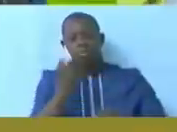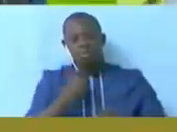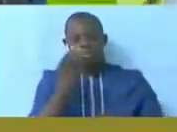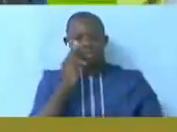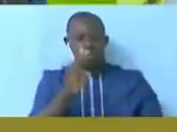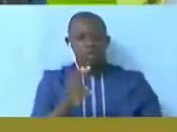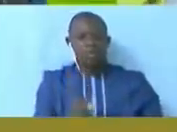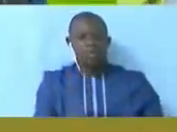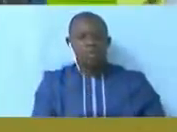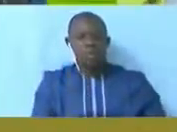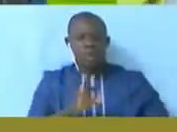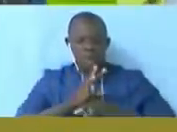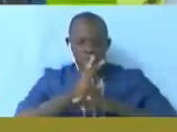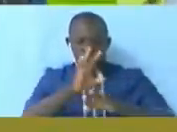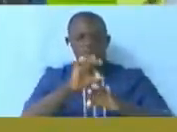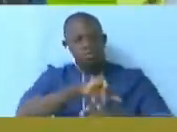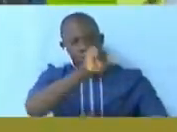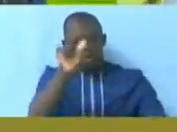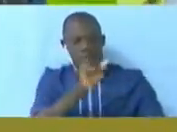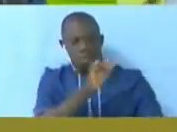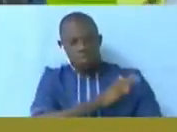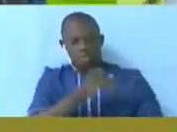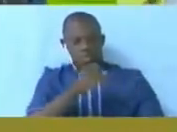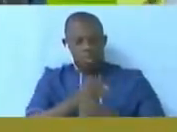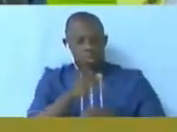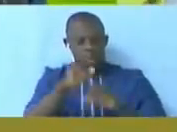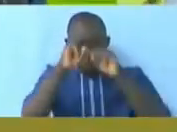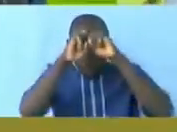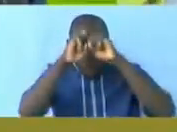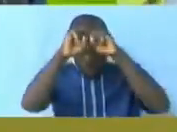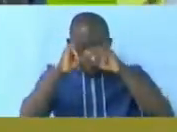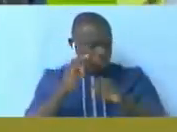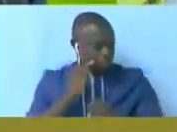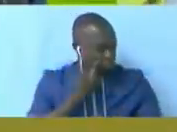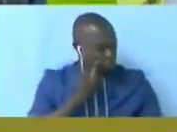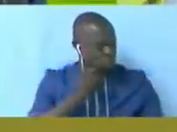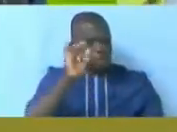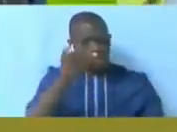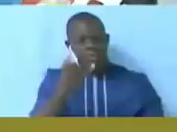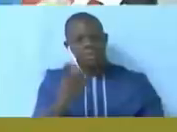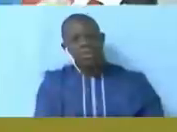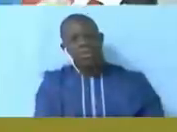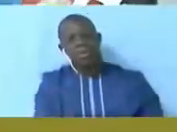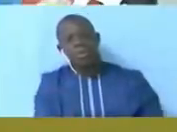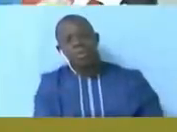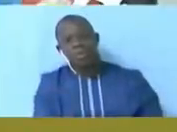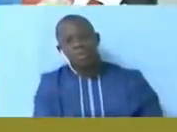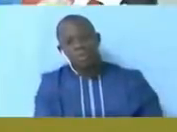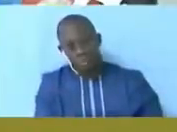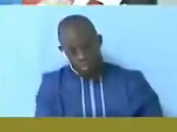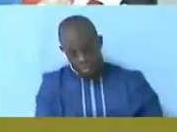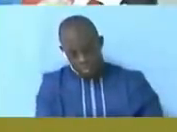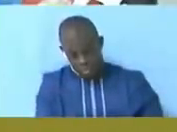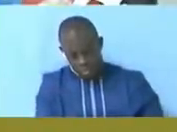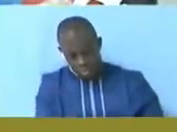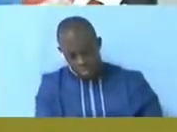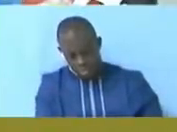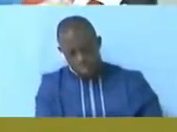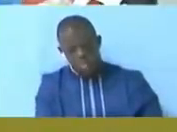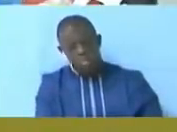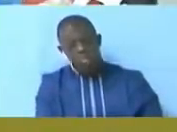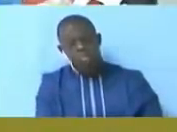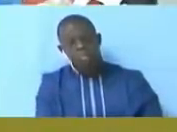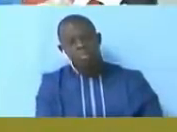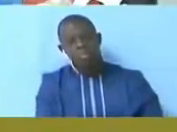ka wanya. I was equally interested in embarrassing the government. Puruka mansa kunda ni fananka malole kang. Another cases you've been involved in was the cases